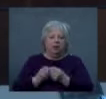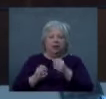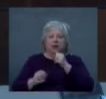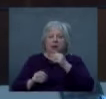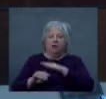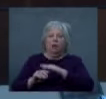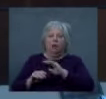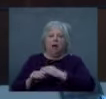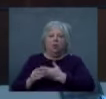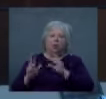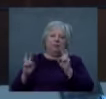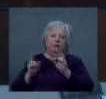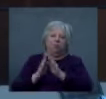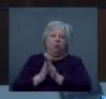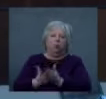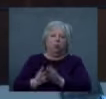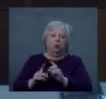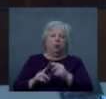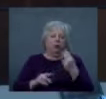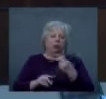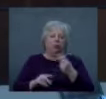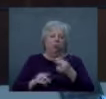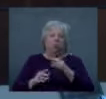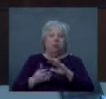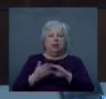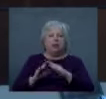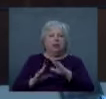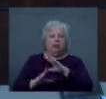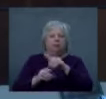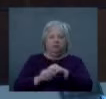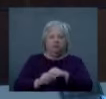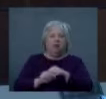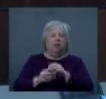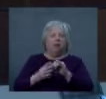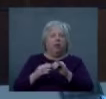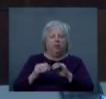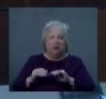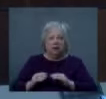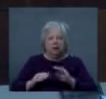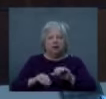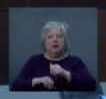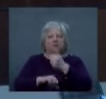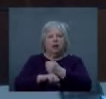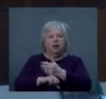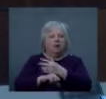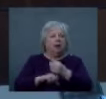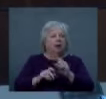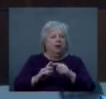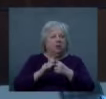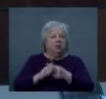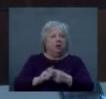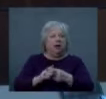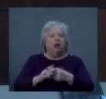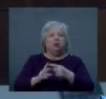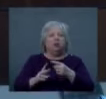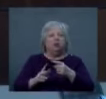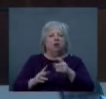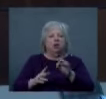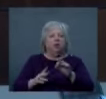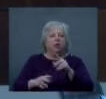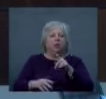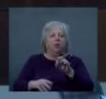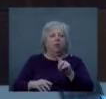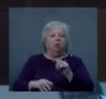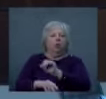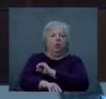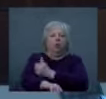books. However, historically, the city played a role in the development and the implementation of the Little Rock Port Authority by purchasing the assets. Well,